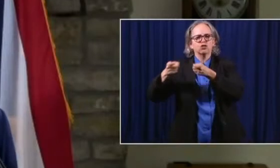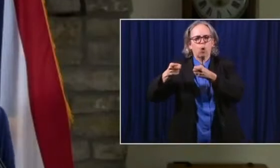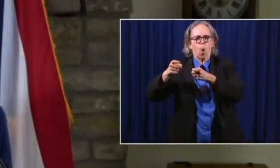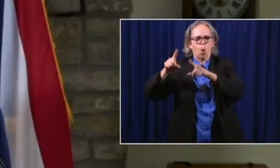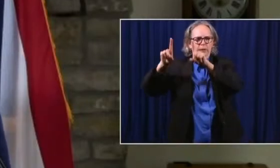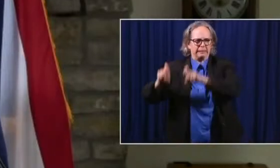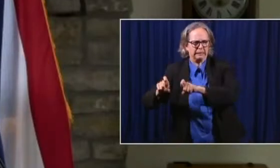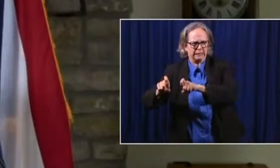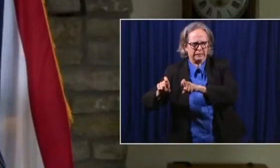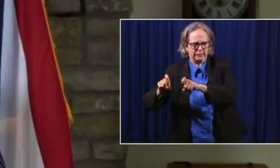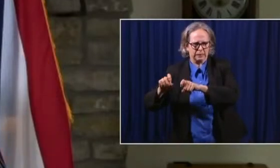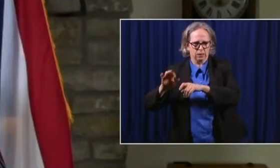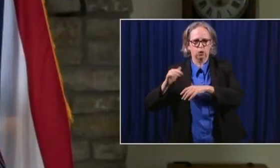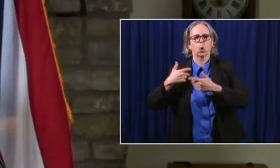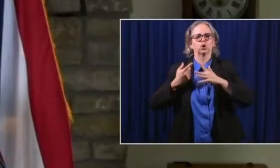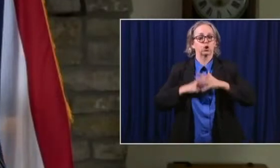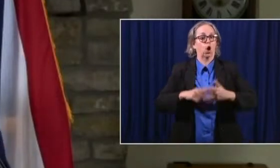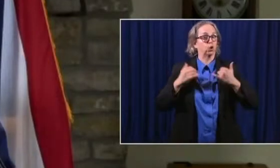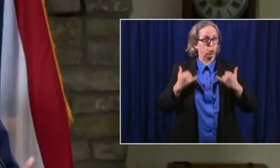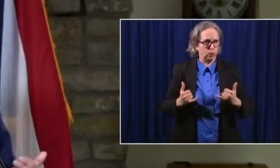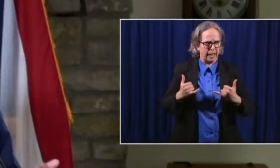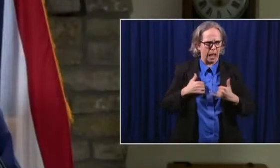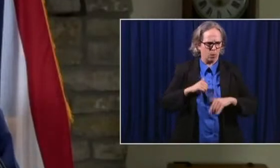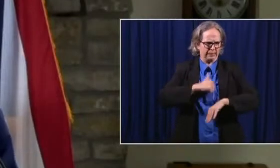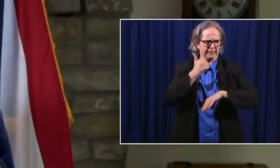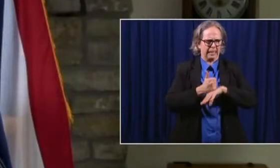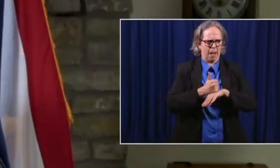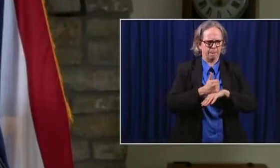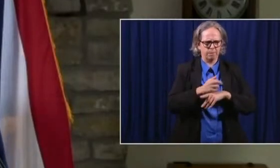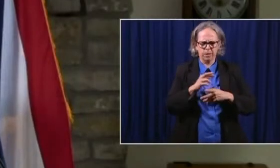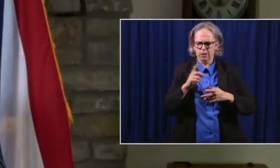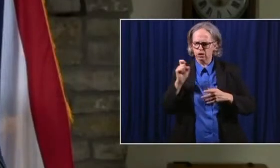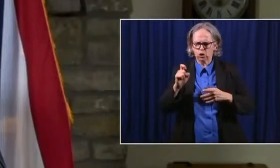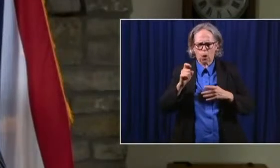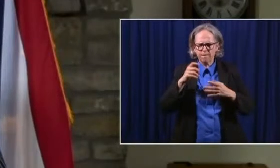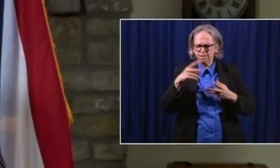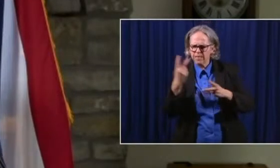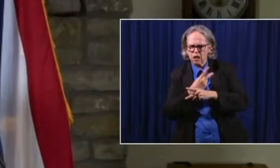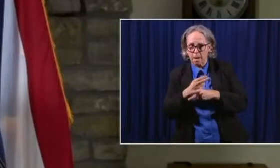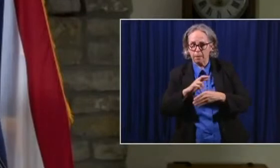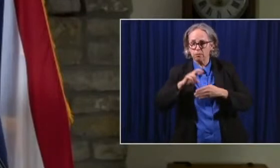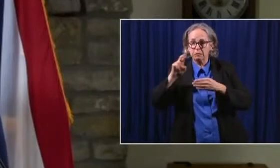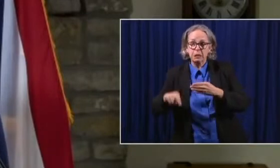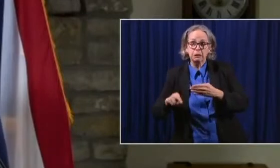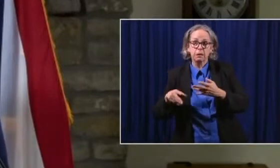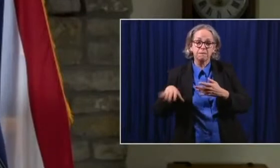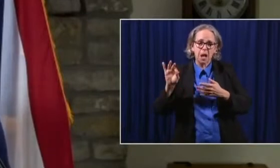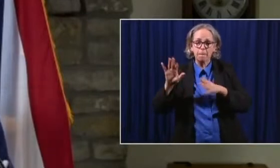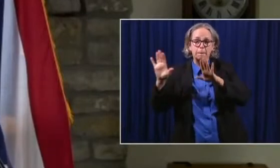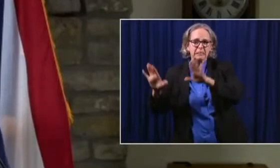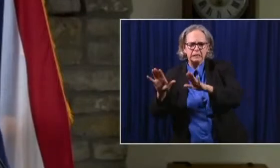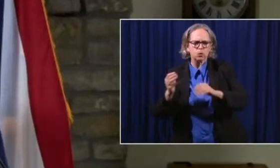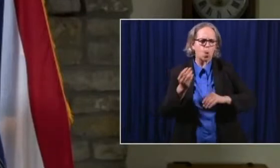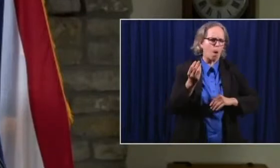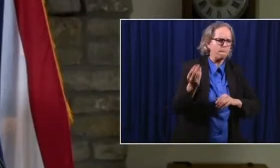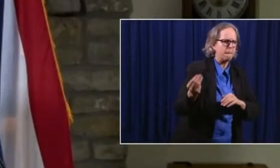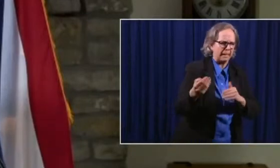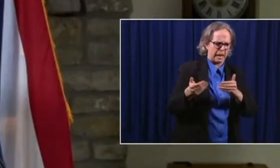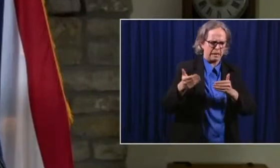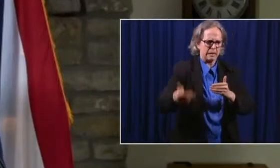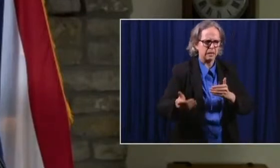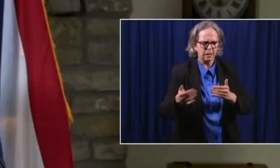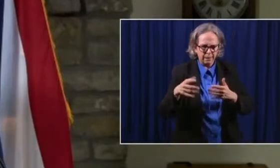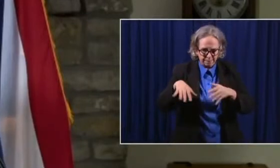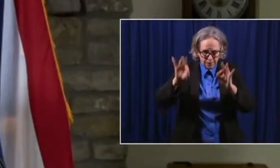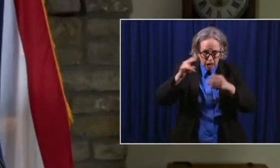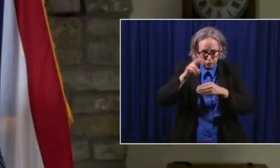tomorrow. And we should have some results by late Sunday or Monday, which time we will announce those